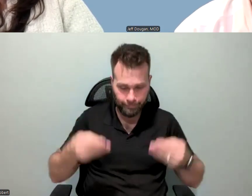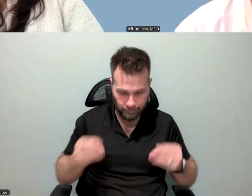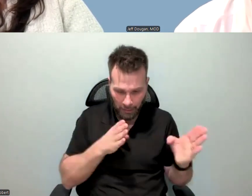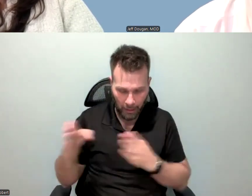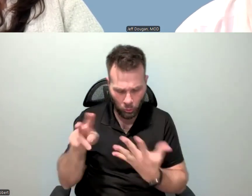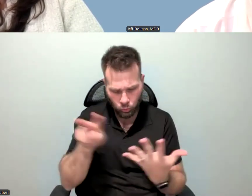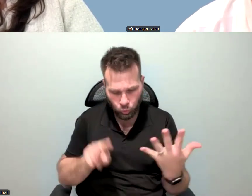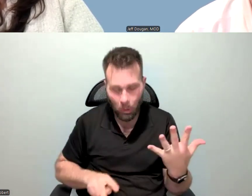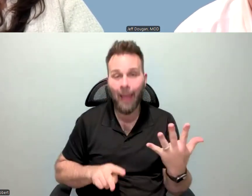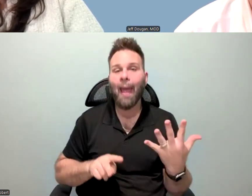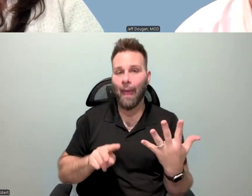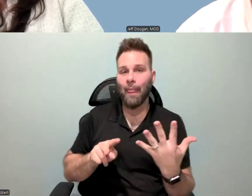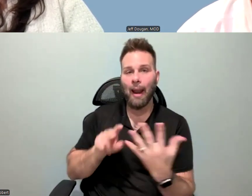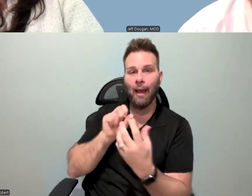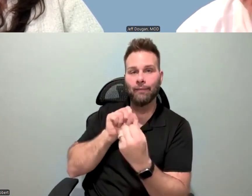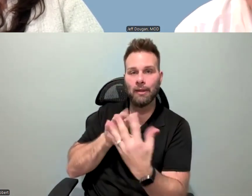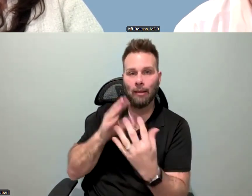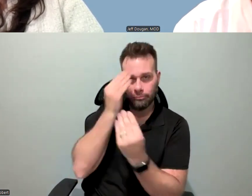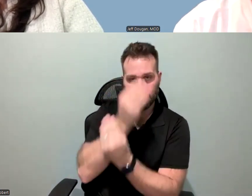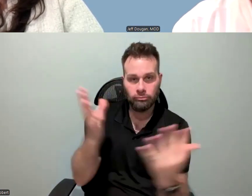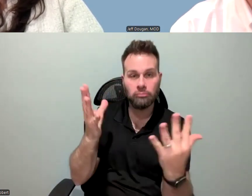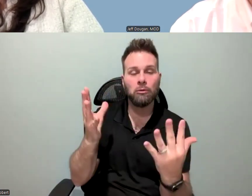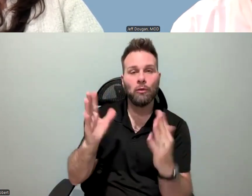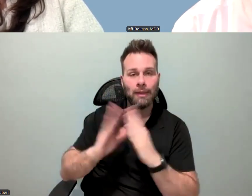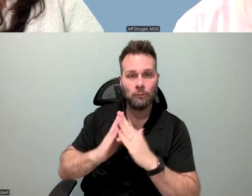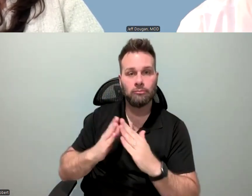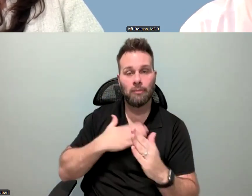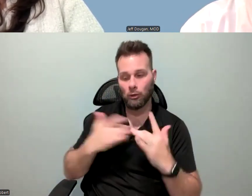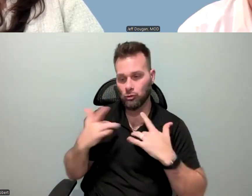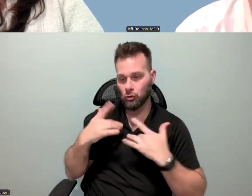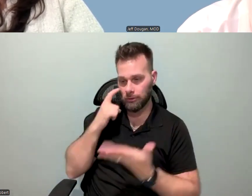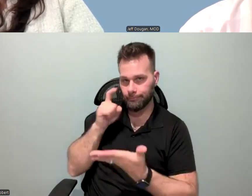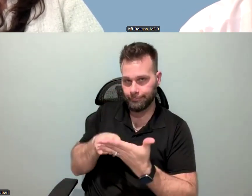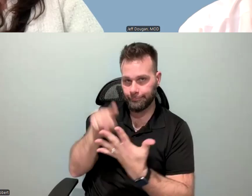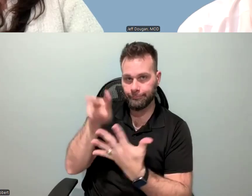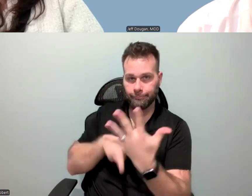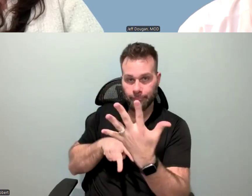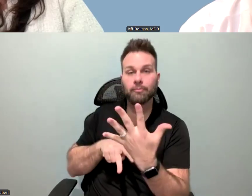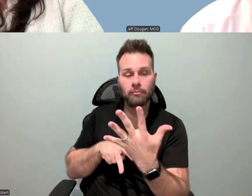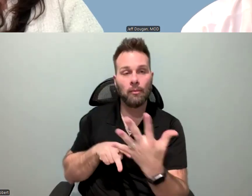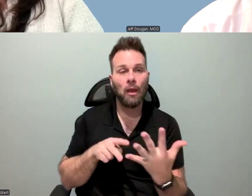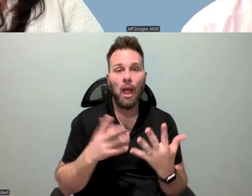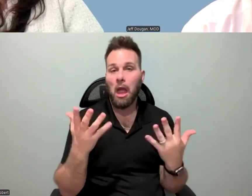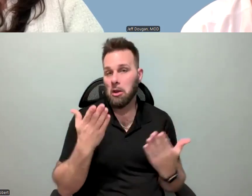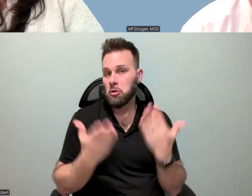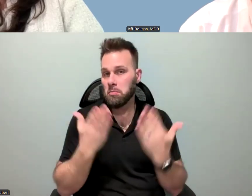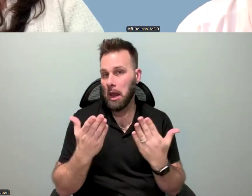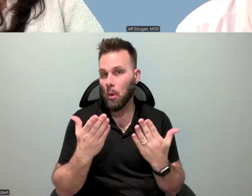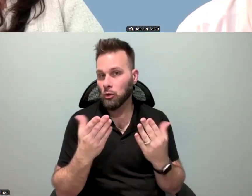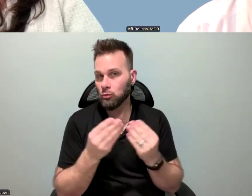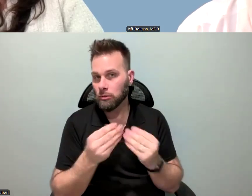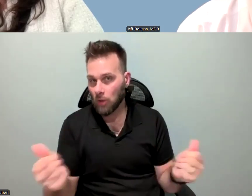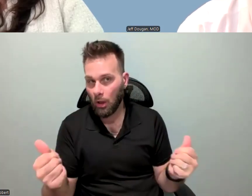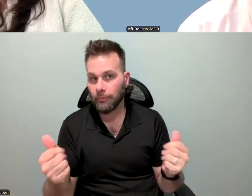to the town, telling them that here's some concerns that I've seen, and things that might want to be remedied. And if they want